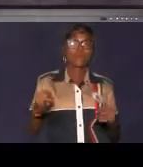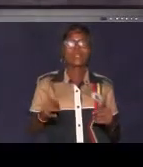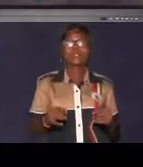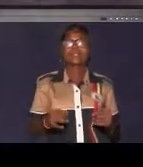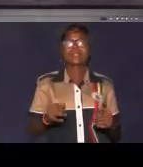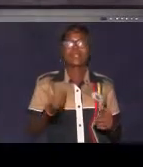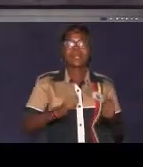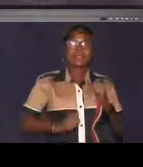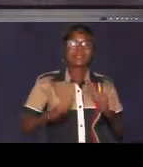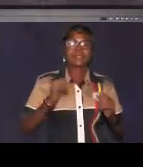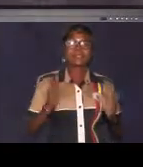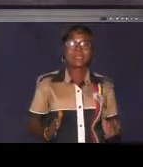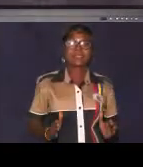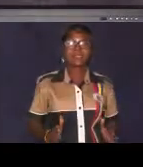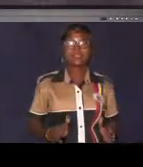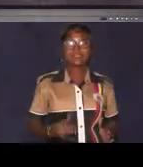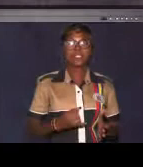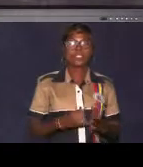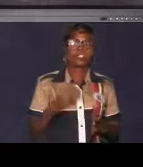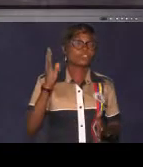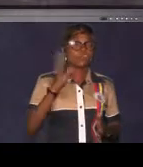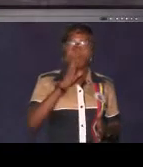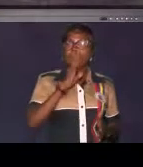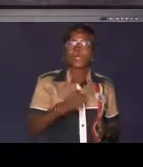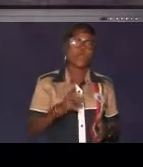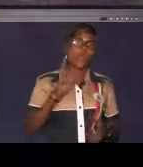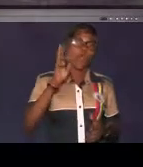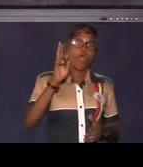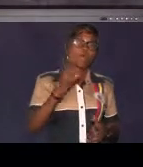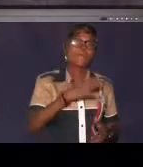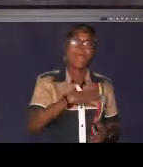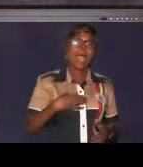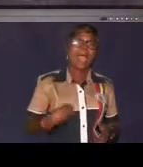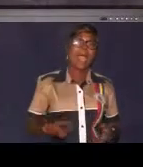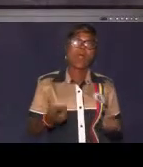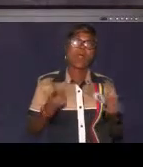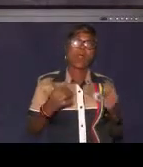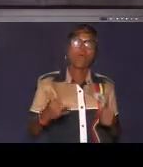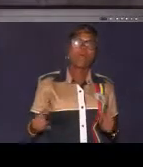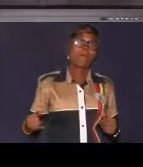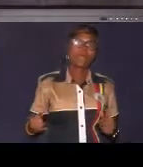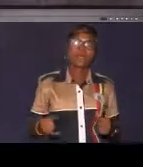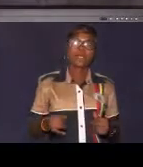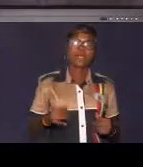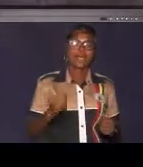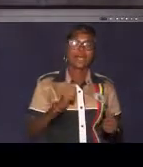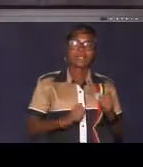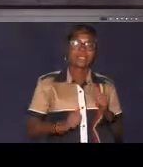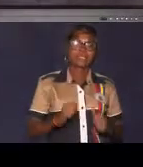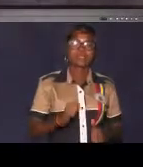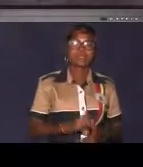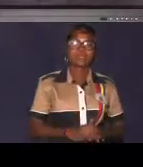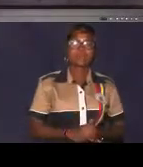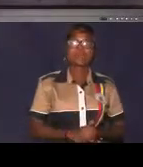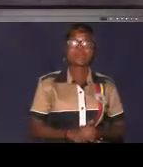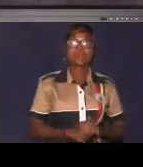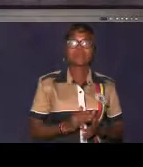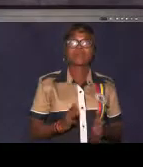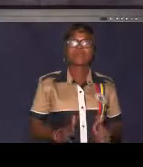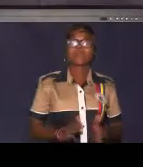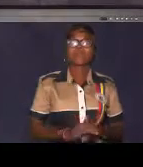artists or upcoming actors. It should be up and coming artists, up and